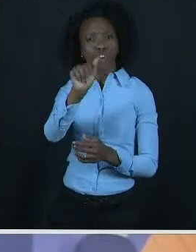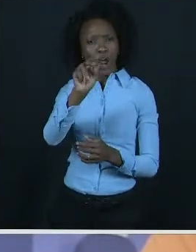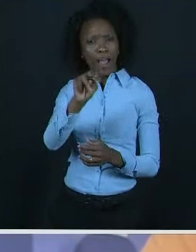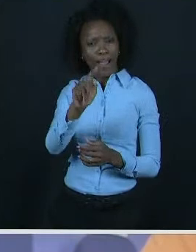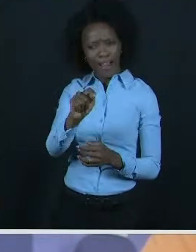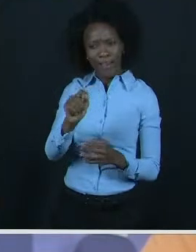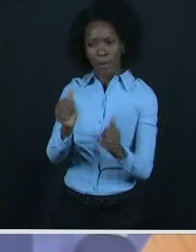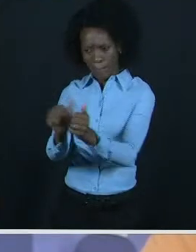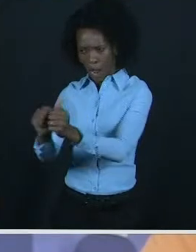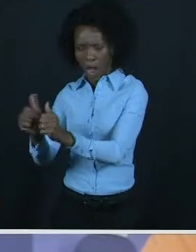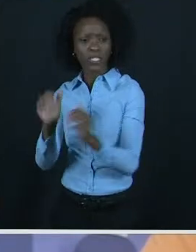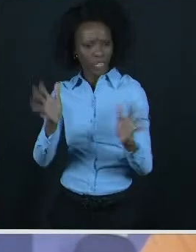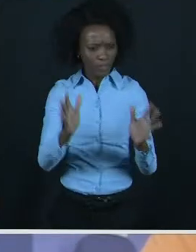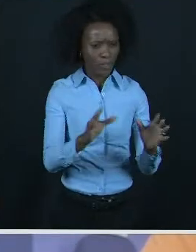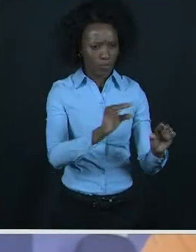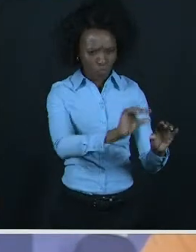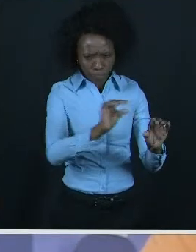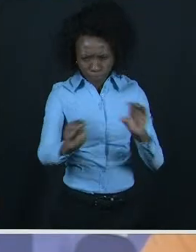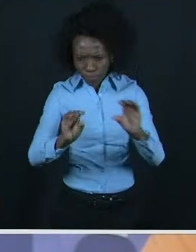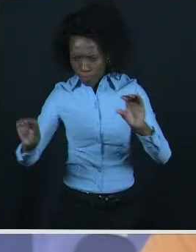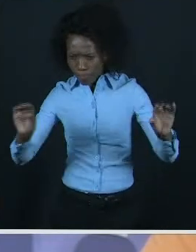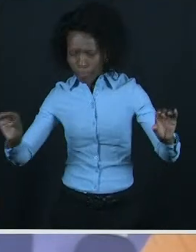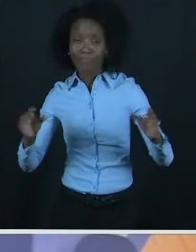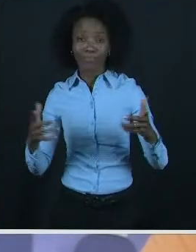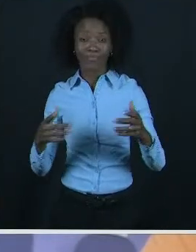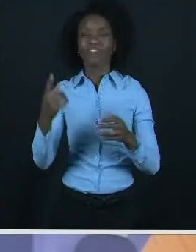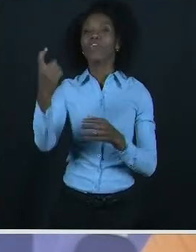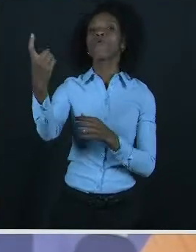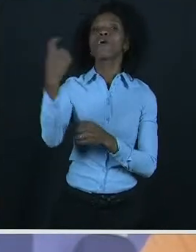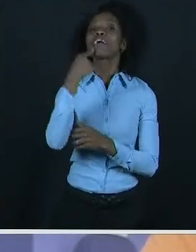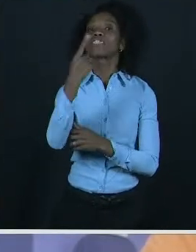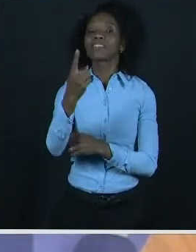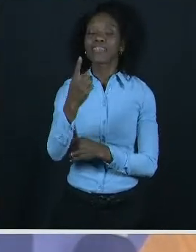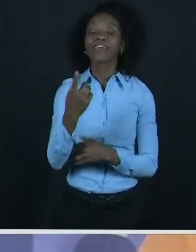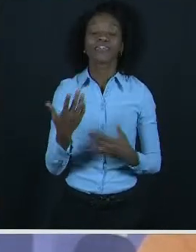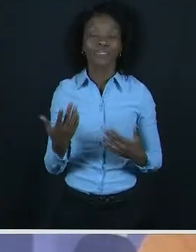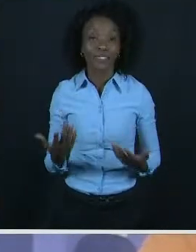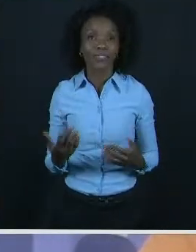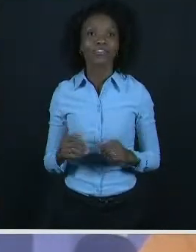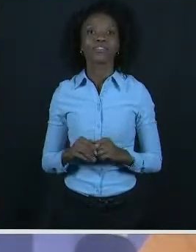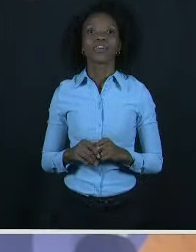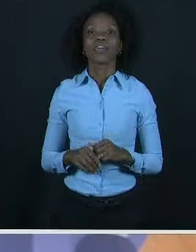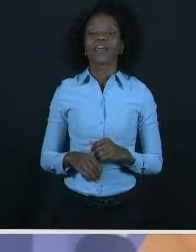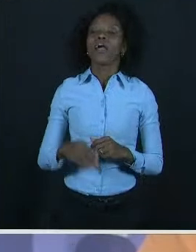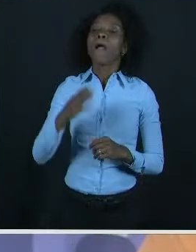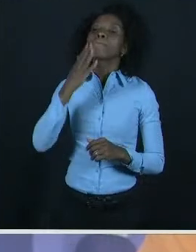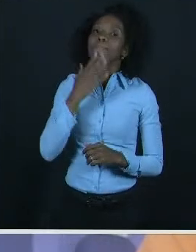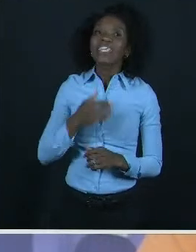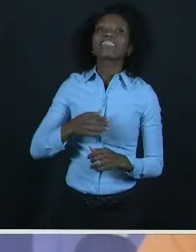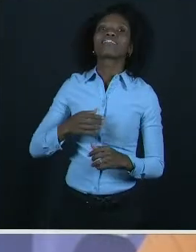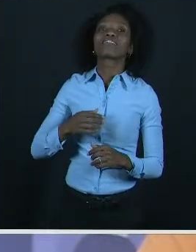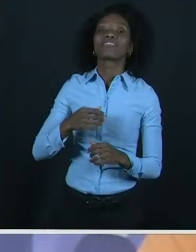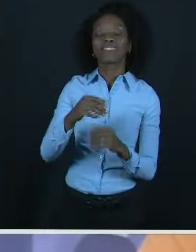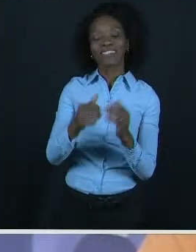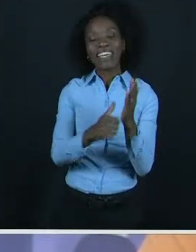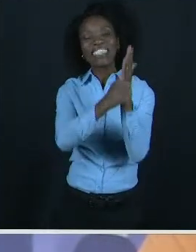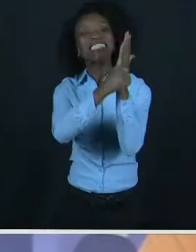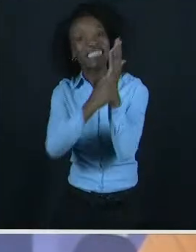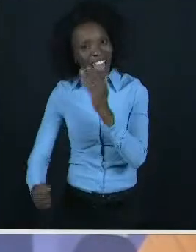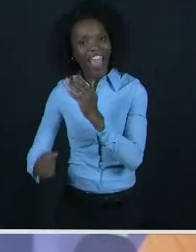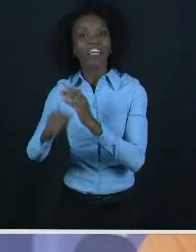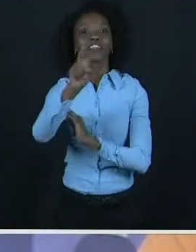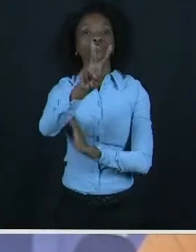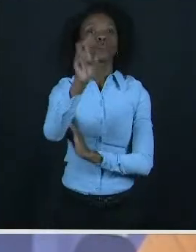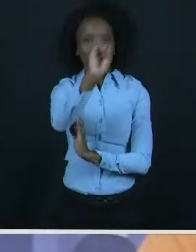money. And one of you said, apply a 2% levy on the